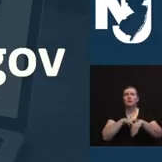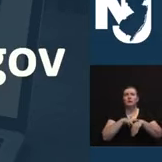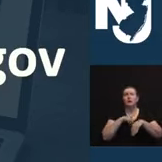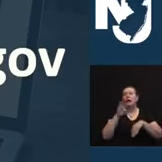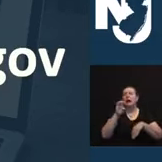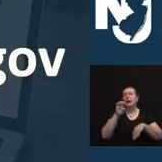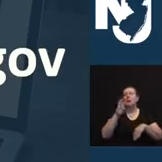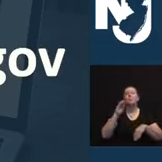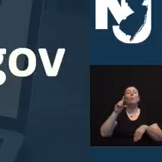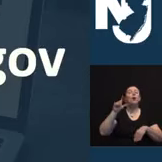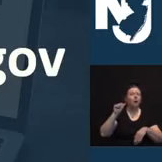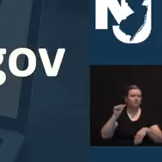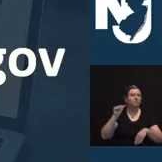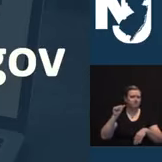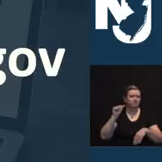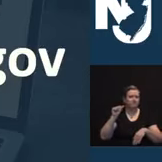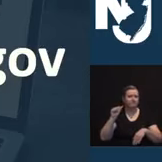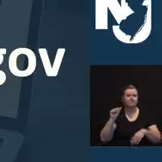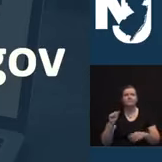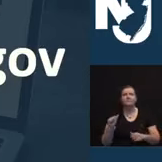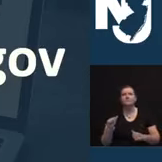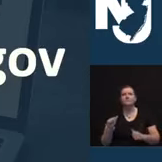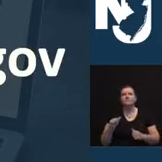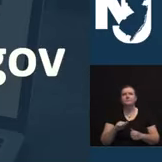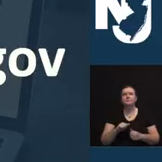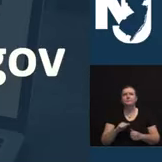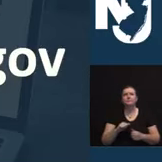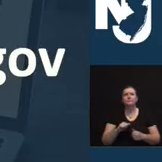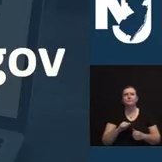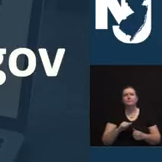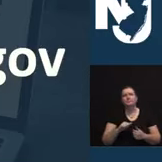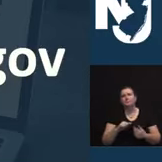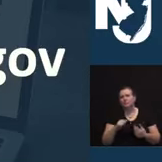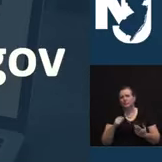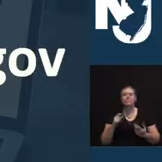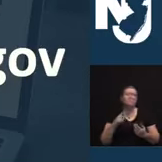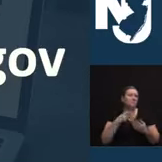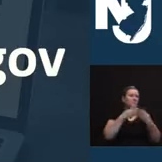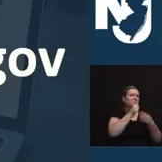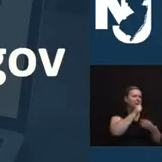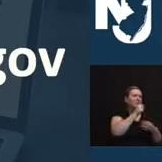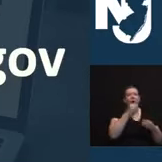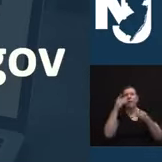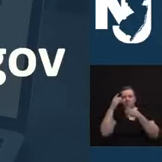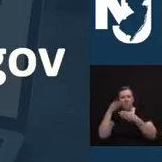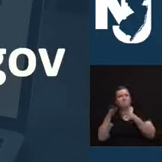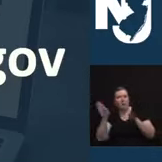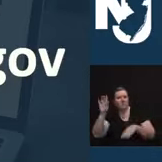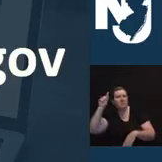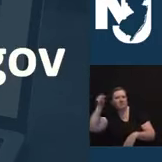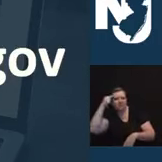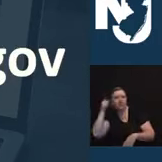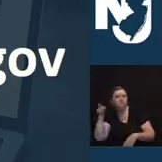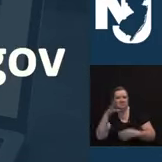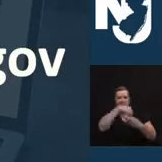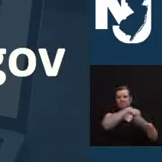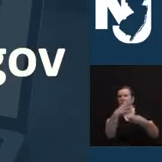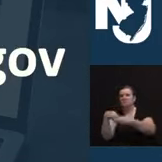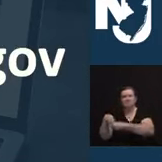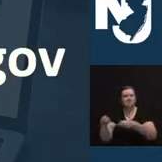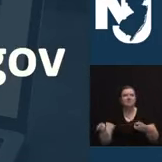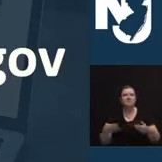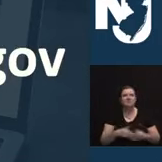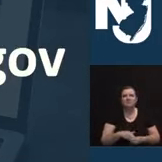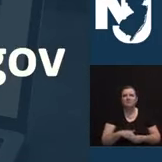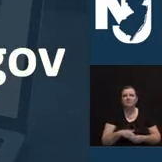distinguished career both in the public sector and private sector. So hats off to Ron. We wish him the very best. He and I exchanged notes overnight. I'm